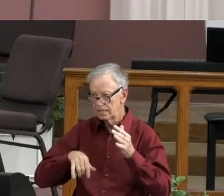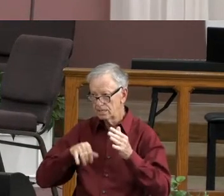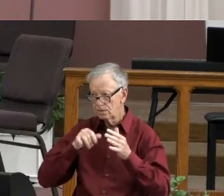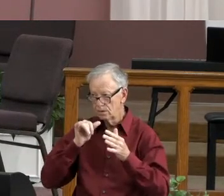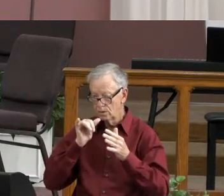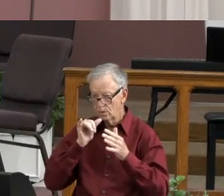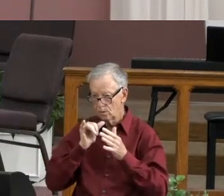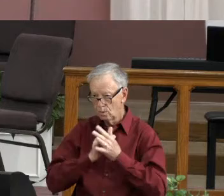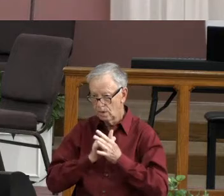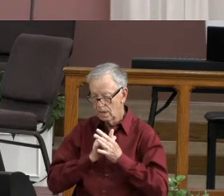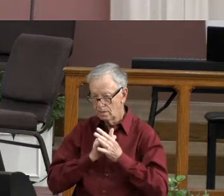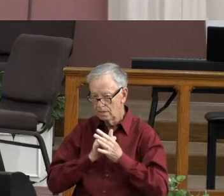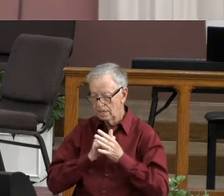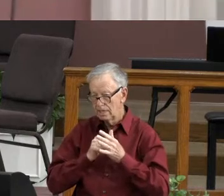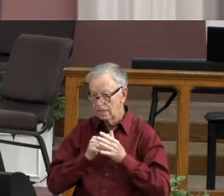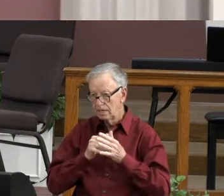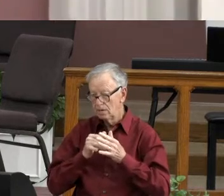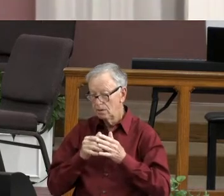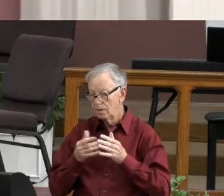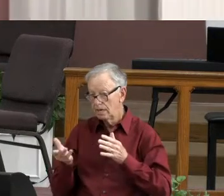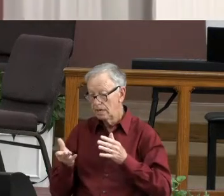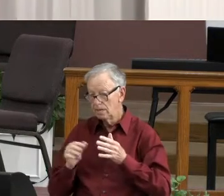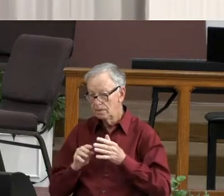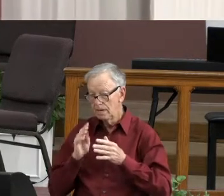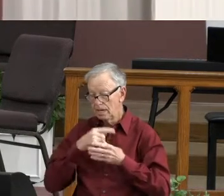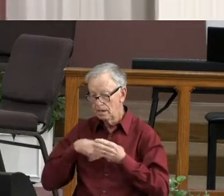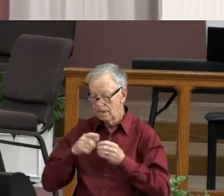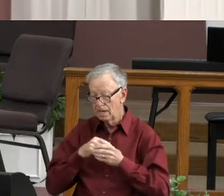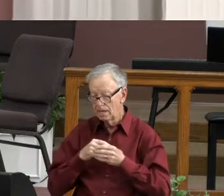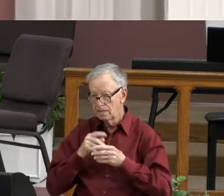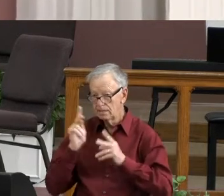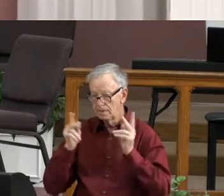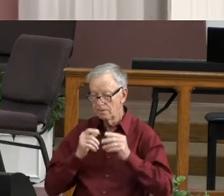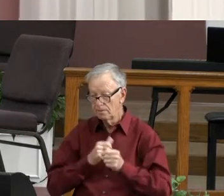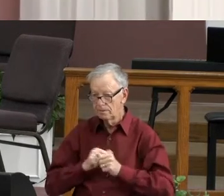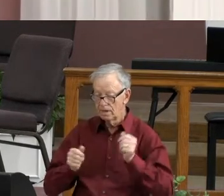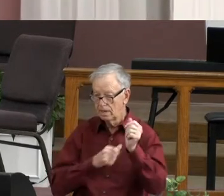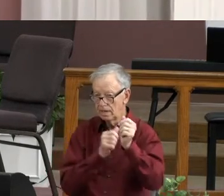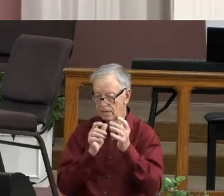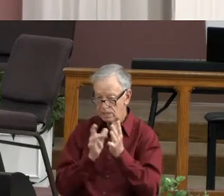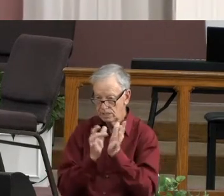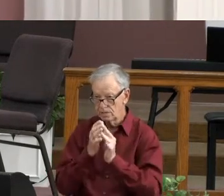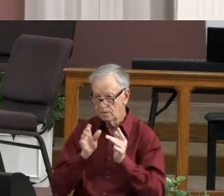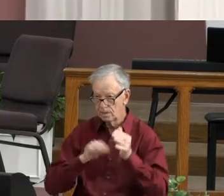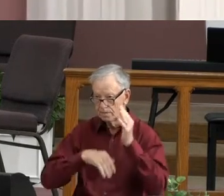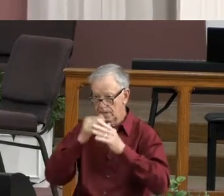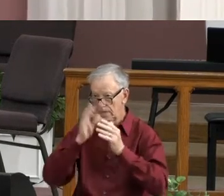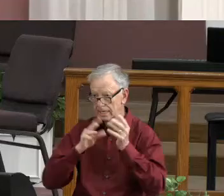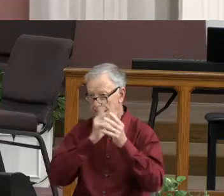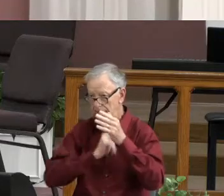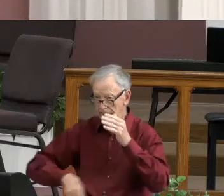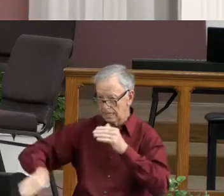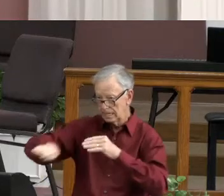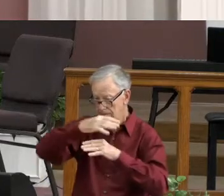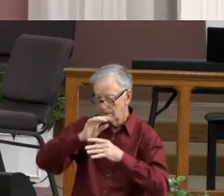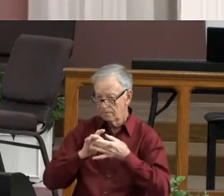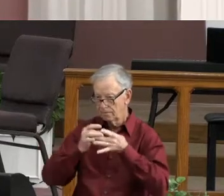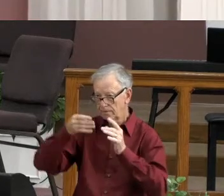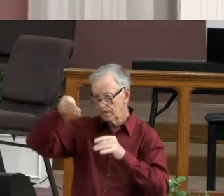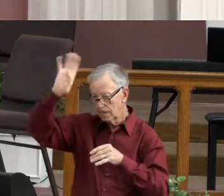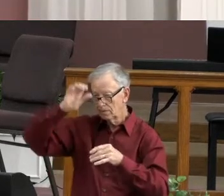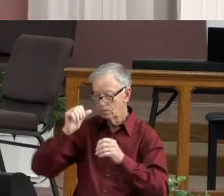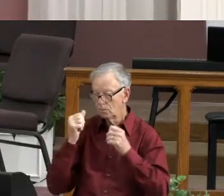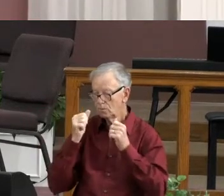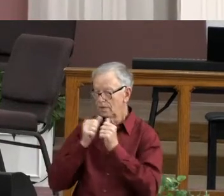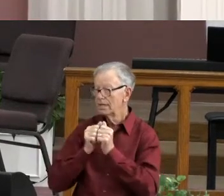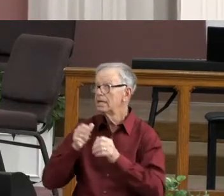what we're called to do and to be as a people following Jesus, that we are building the kingdom of God with His power